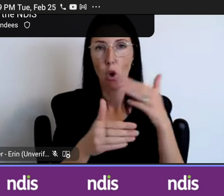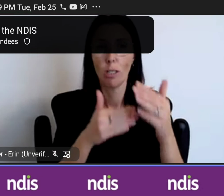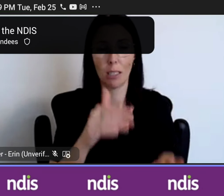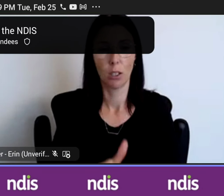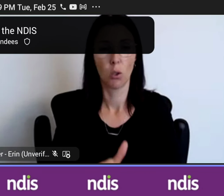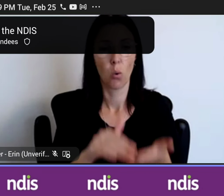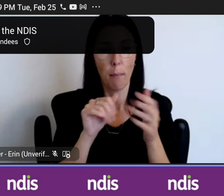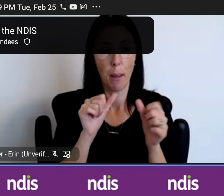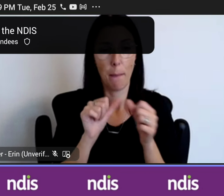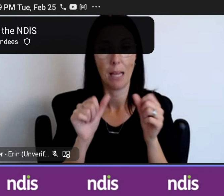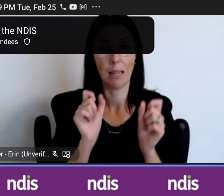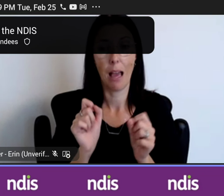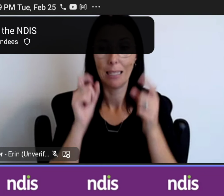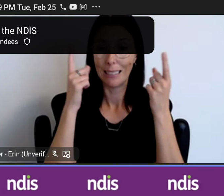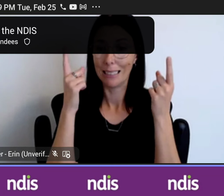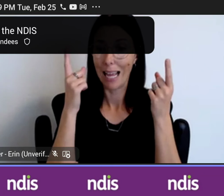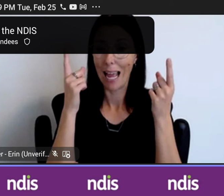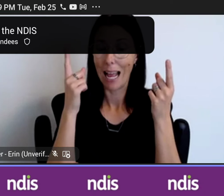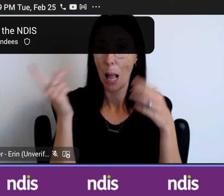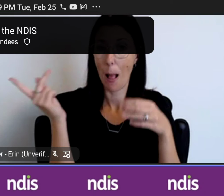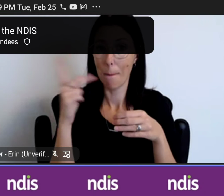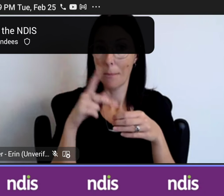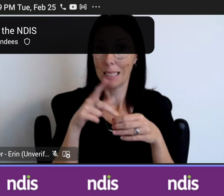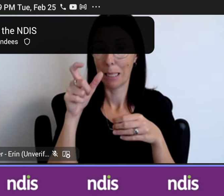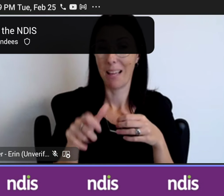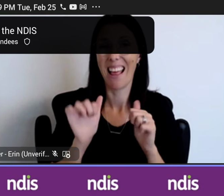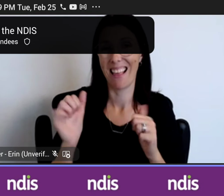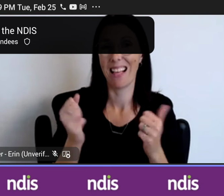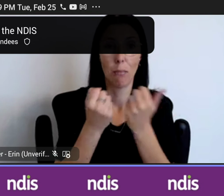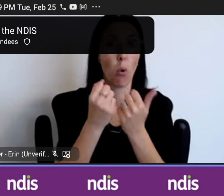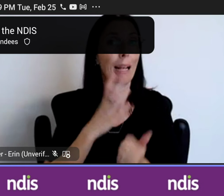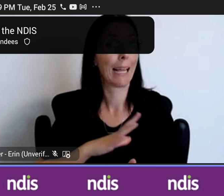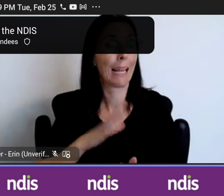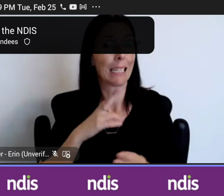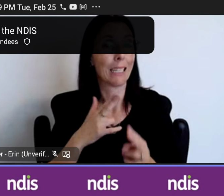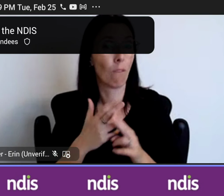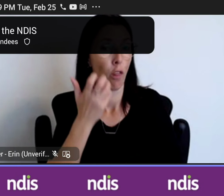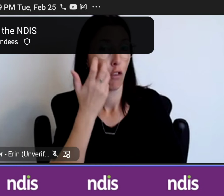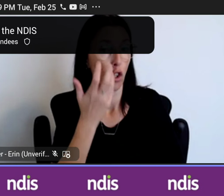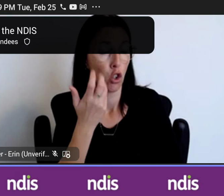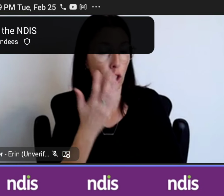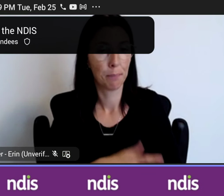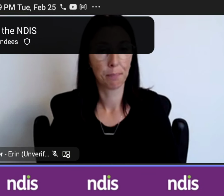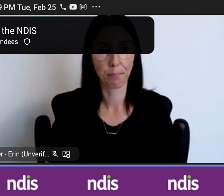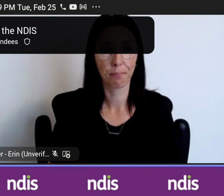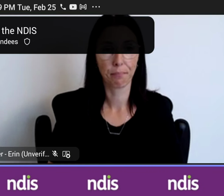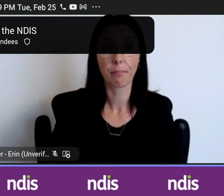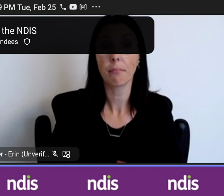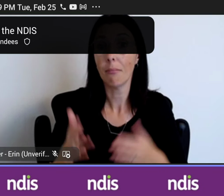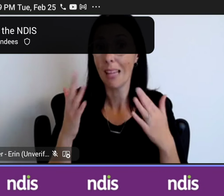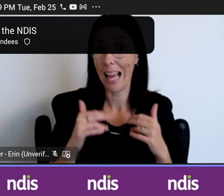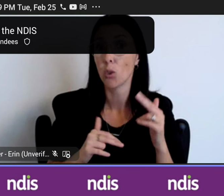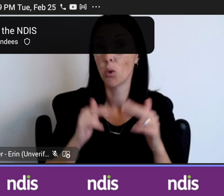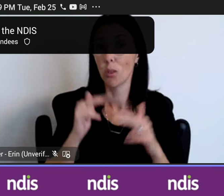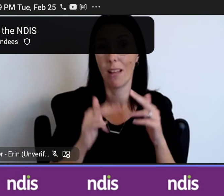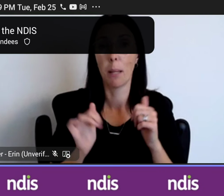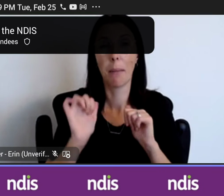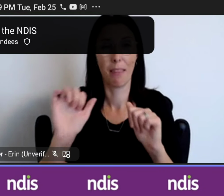understand a participant's support needs in the future and to develop their